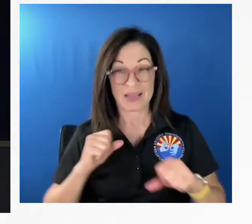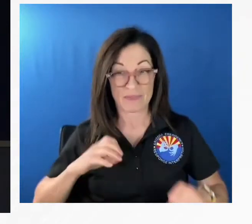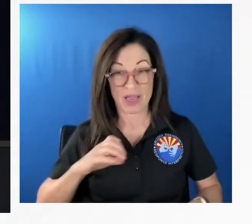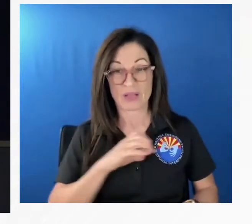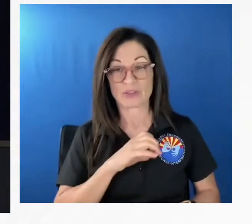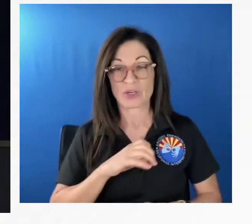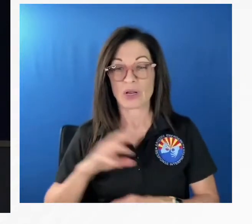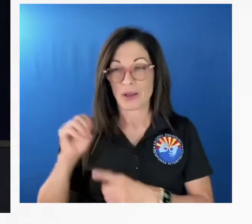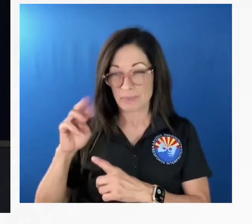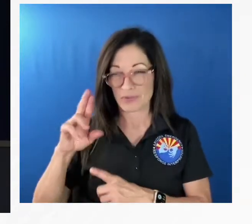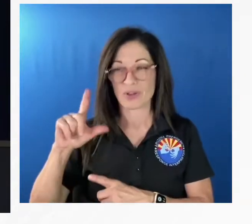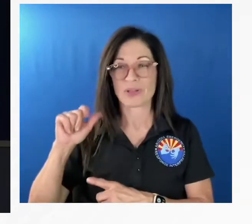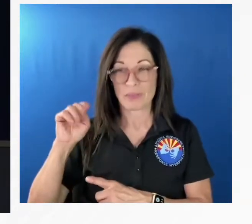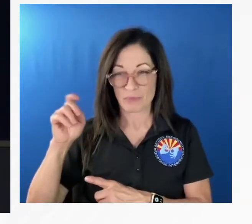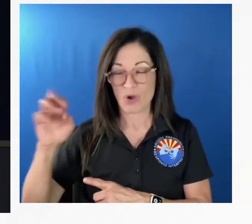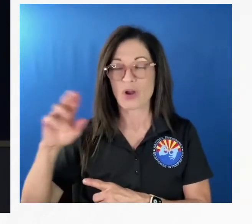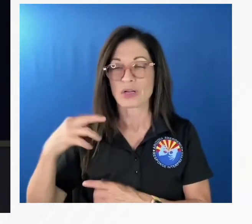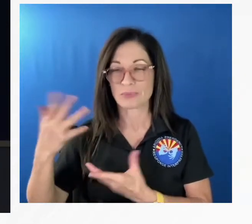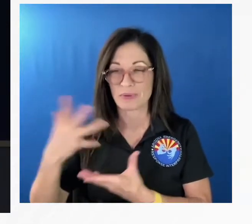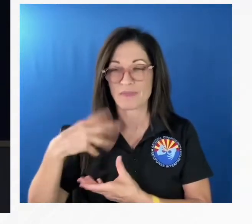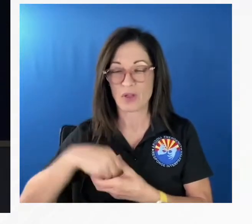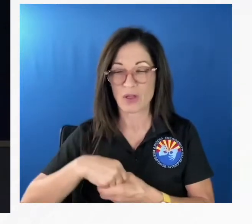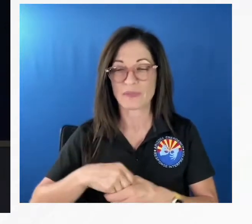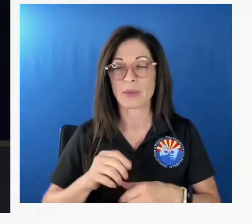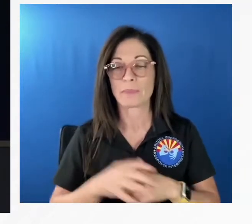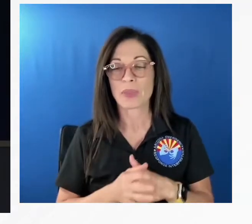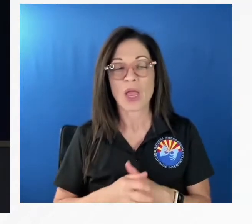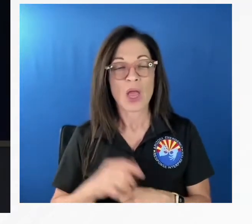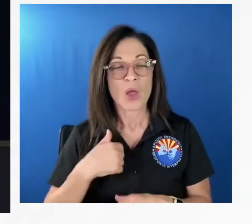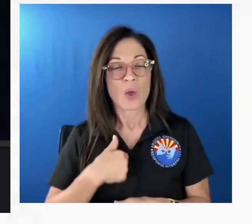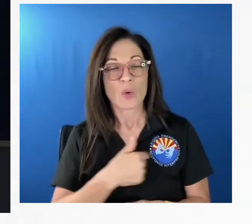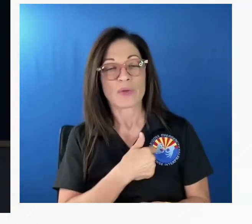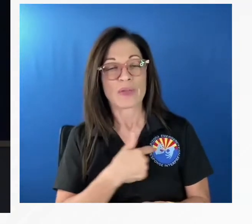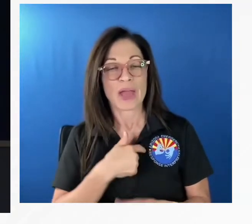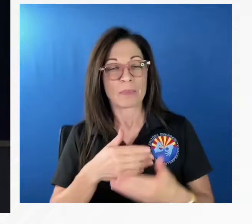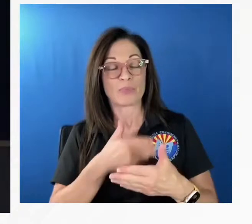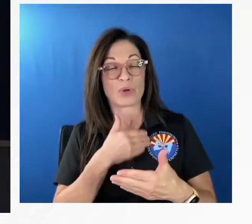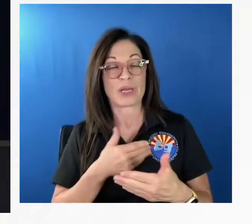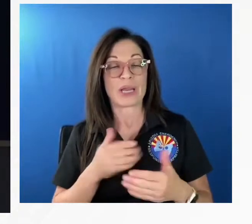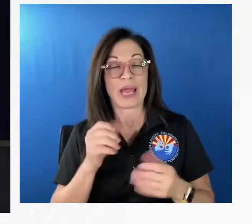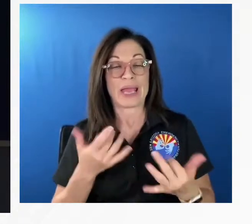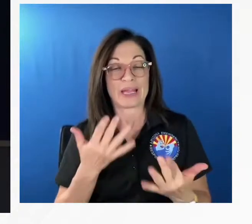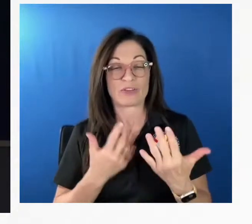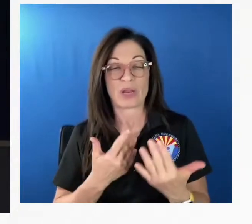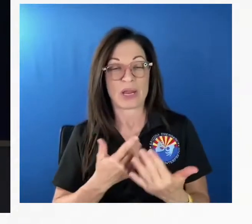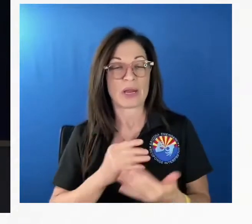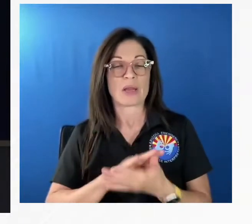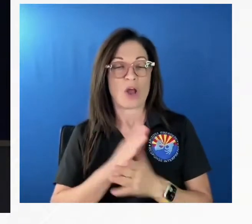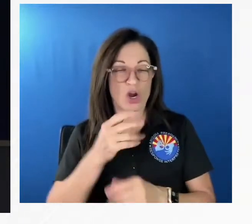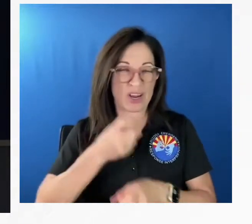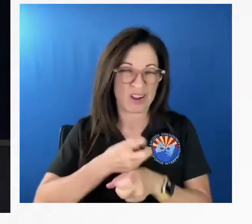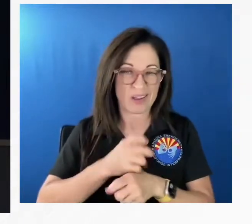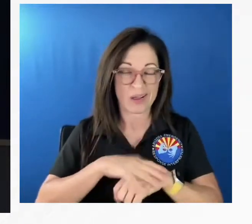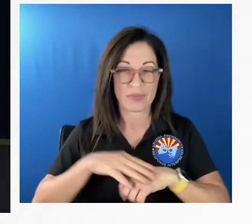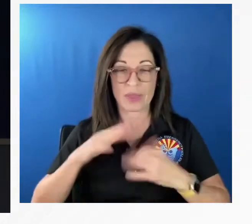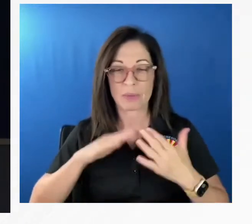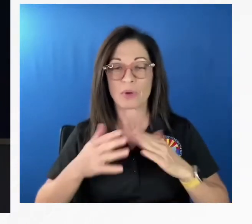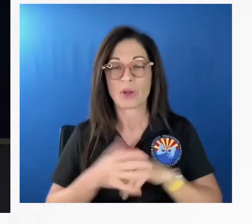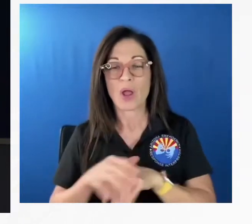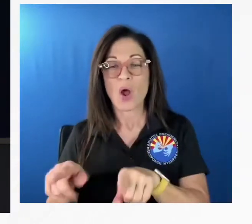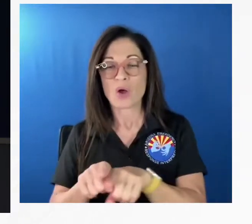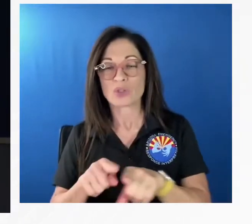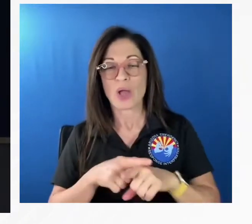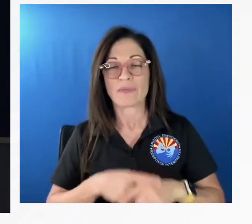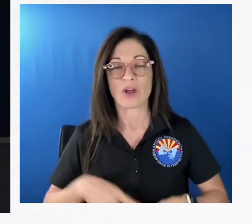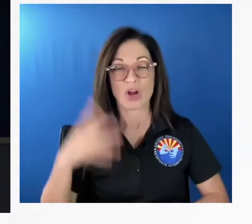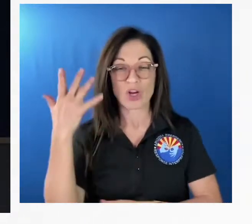pre-incident hardening in the community. Our Tree Mortality Forest Health Group, our fuels crew, has done some great work on the South Fork that has really helped us